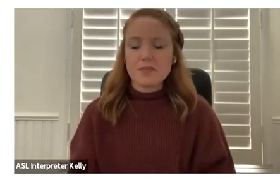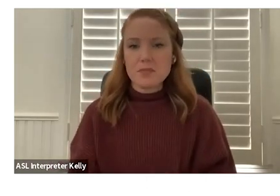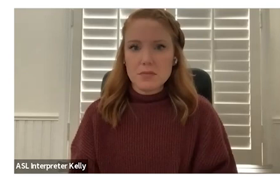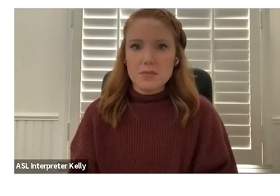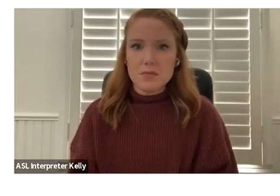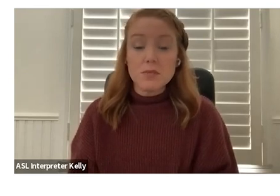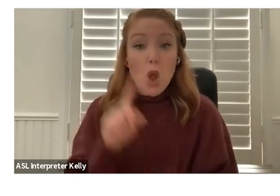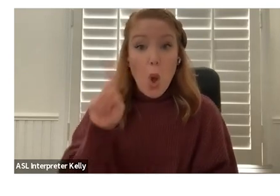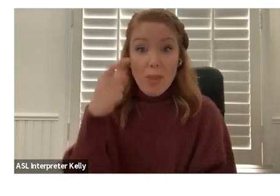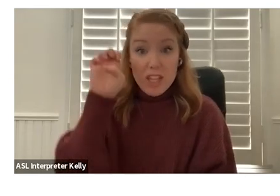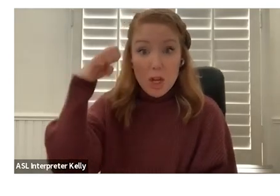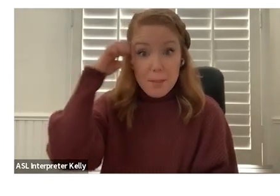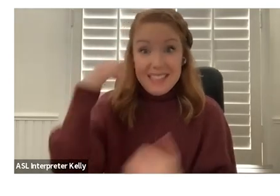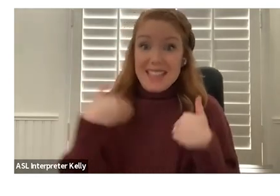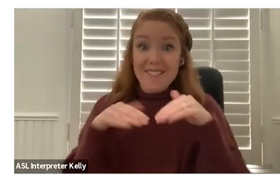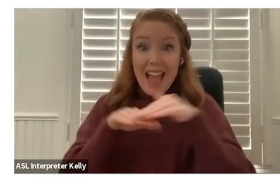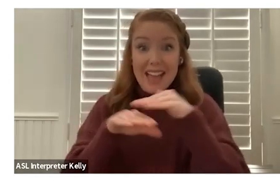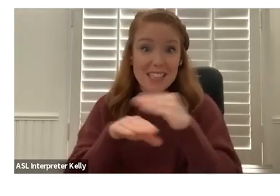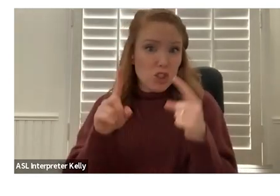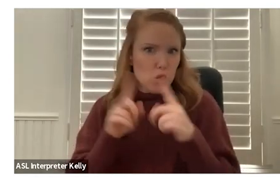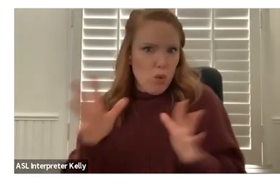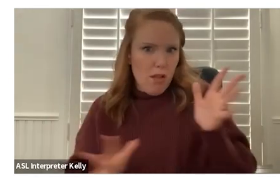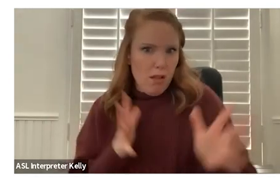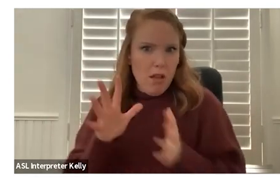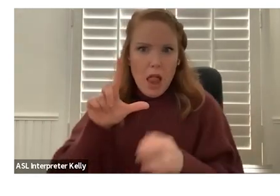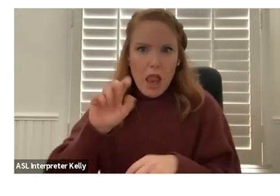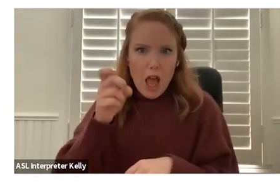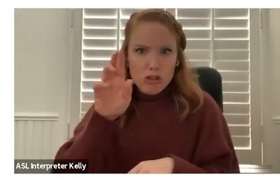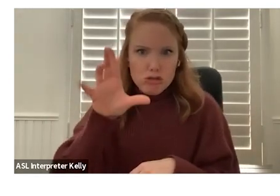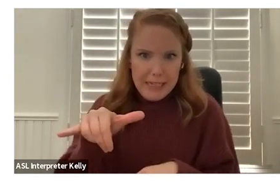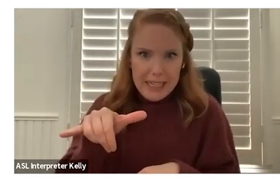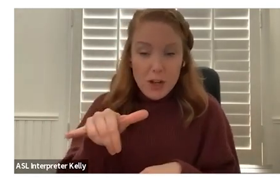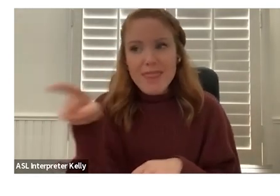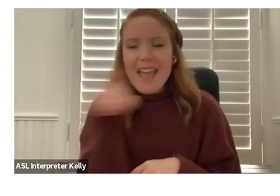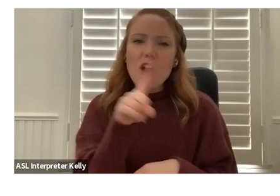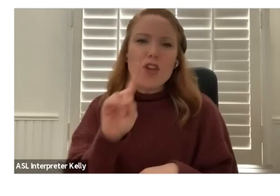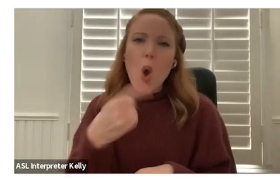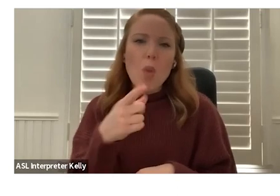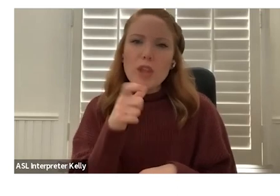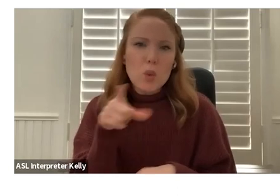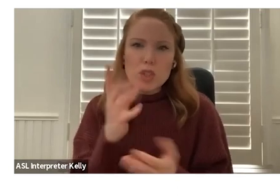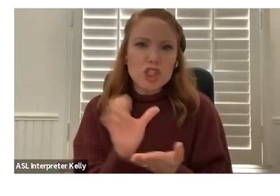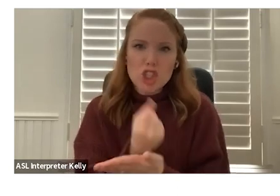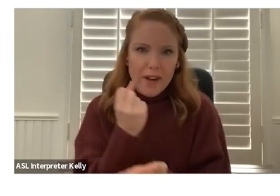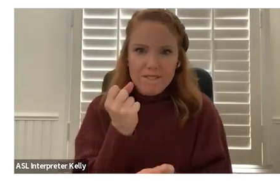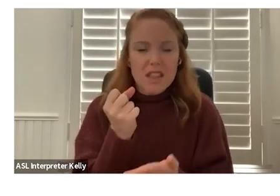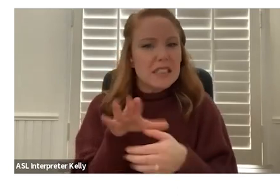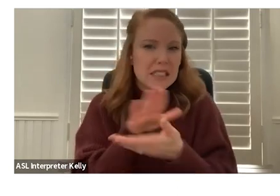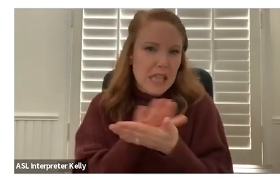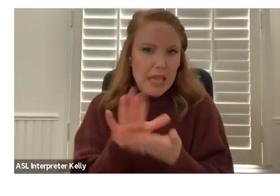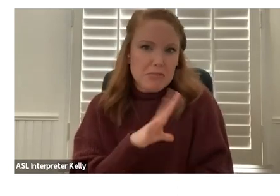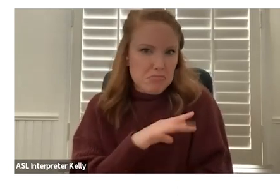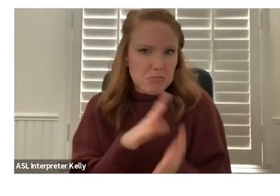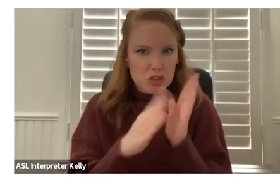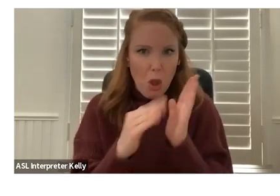most disturbing, but certainly not the last example. You can look at so many different commodities, but for